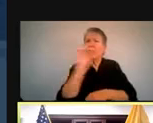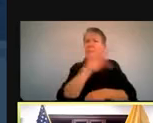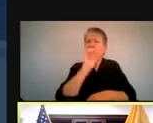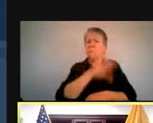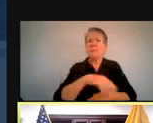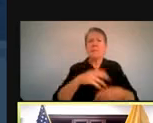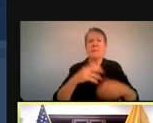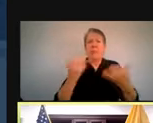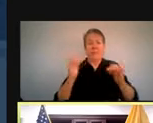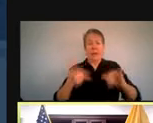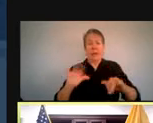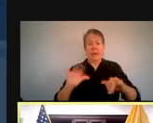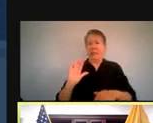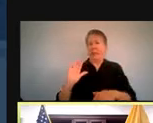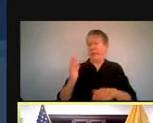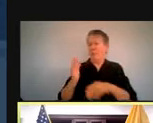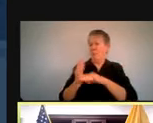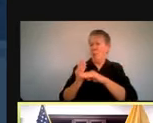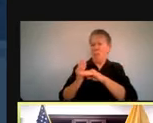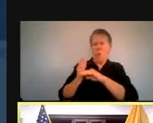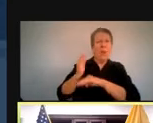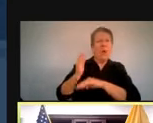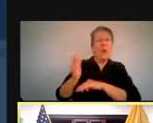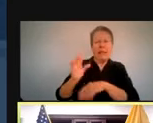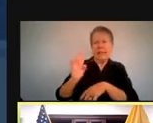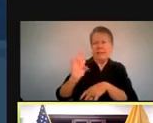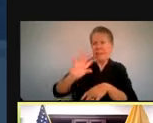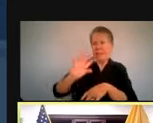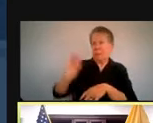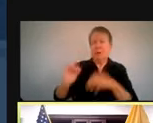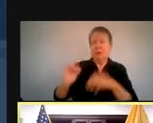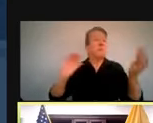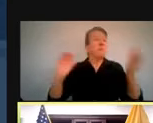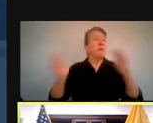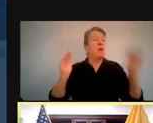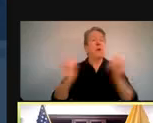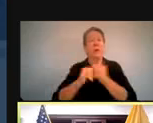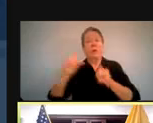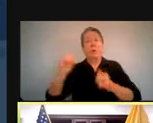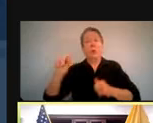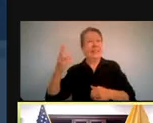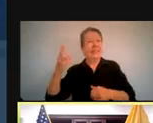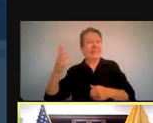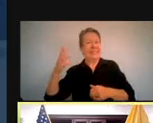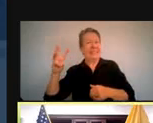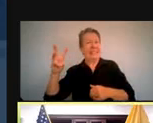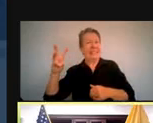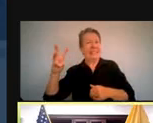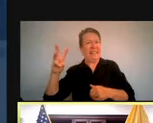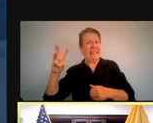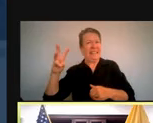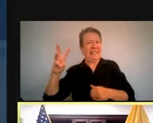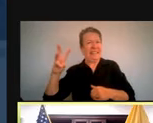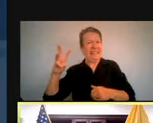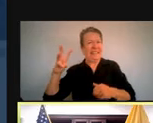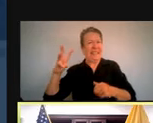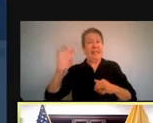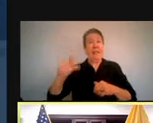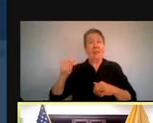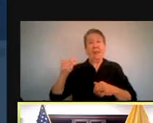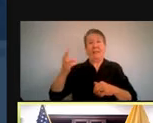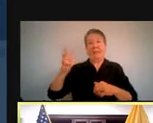of the total voter turnout from 2016, and that was about 3.9 million. There is little doubt that we